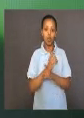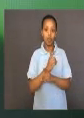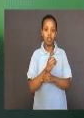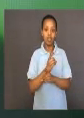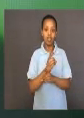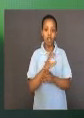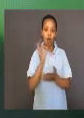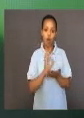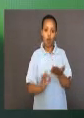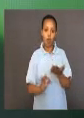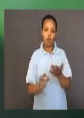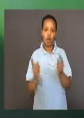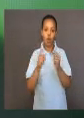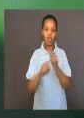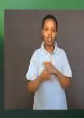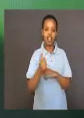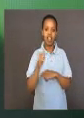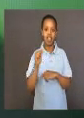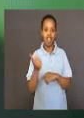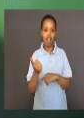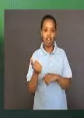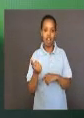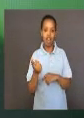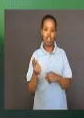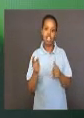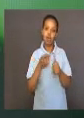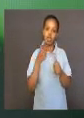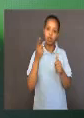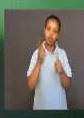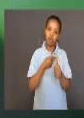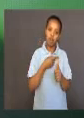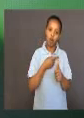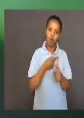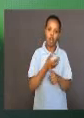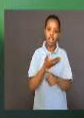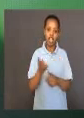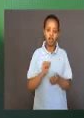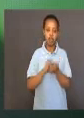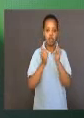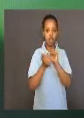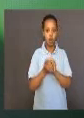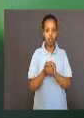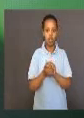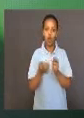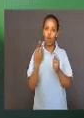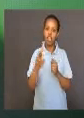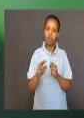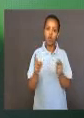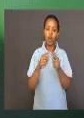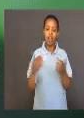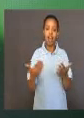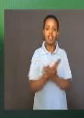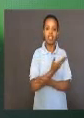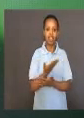form and may lead to the beginning of an entirely new species.